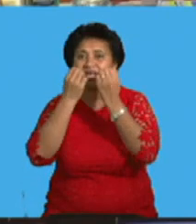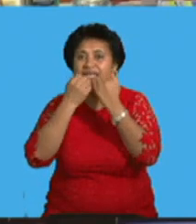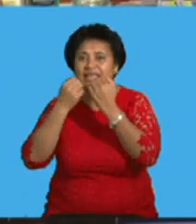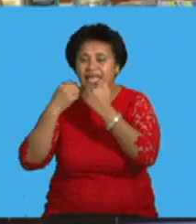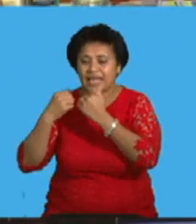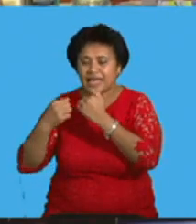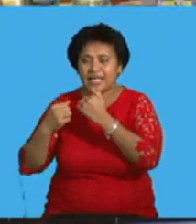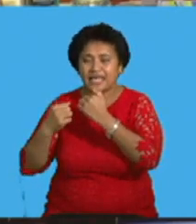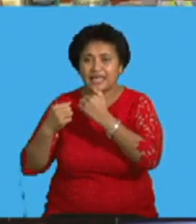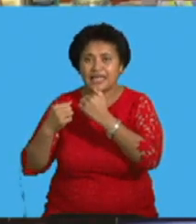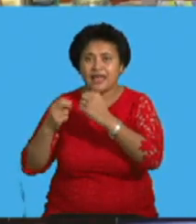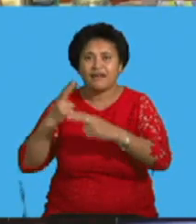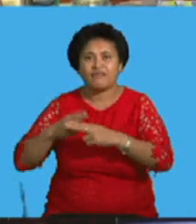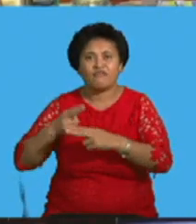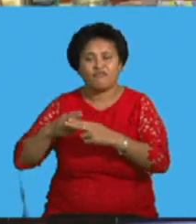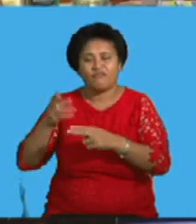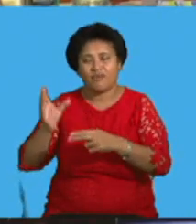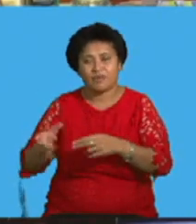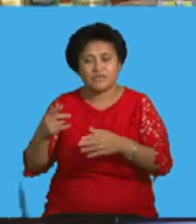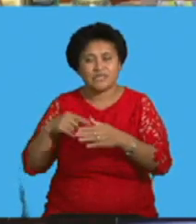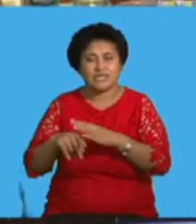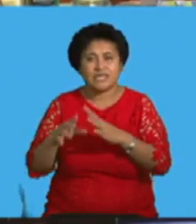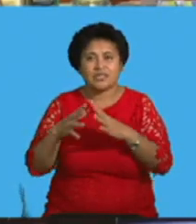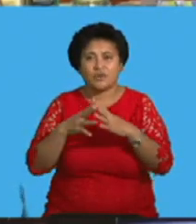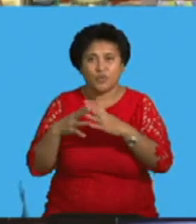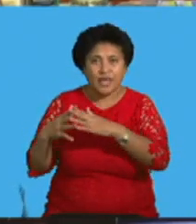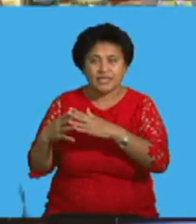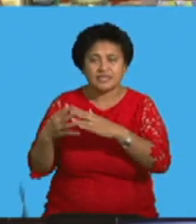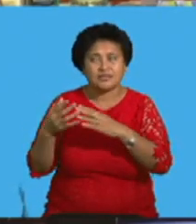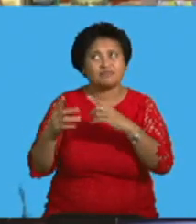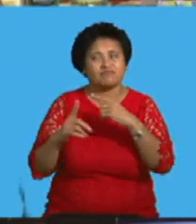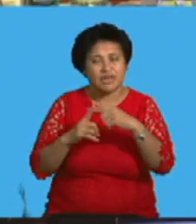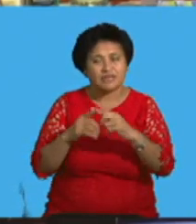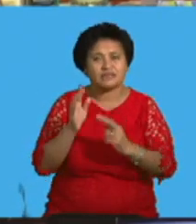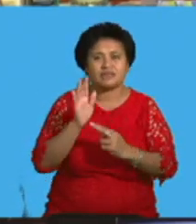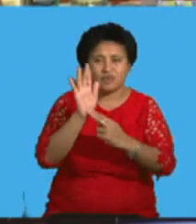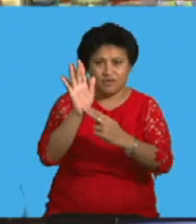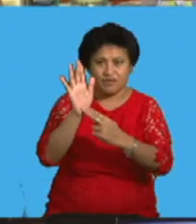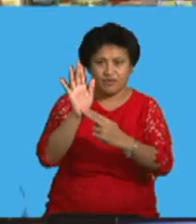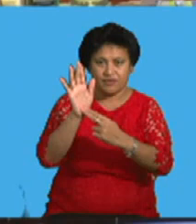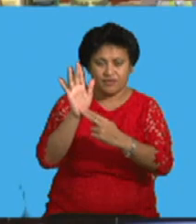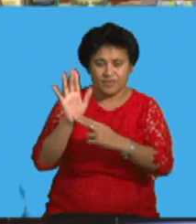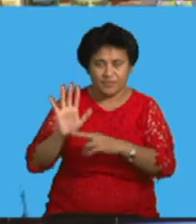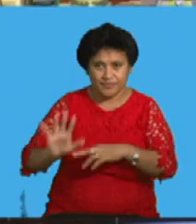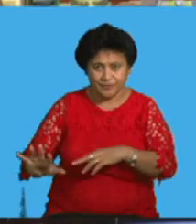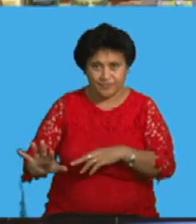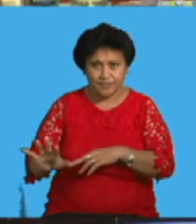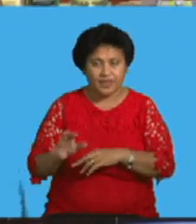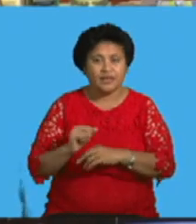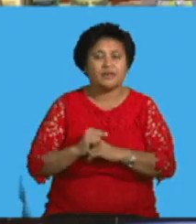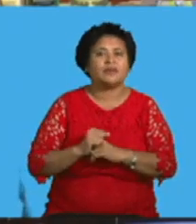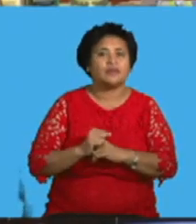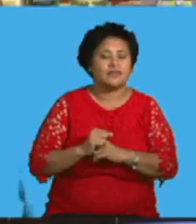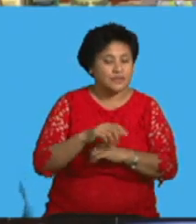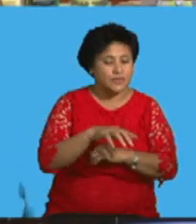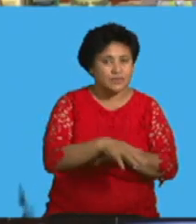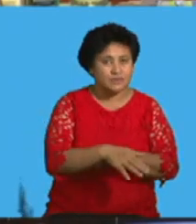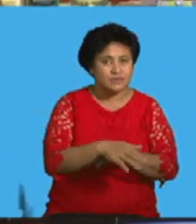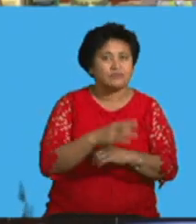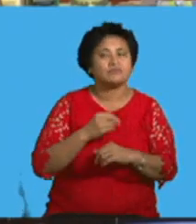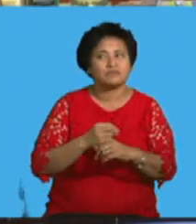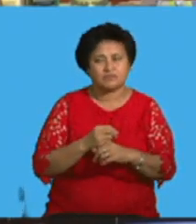and western divisions. Cooperatives in the sugarcane sector have greatly complemented the